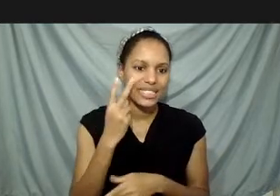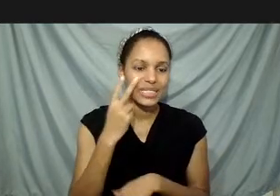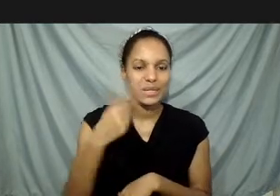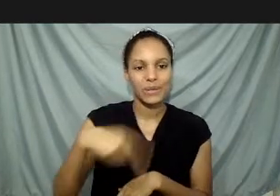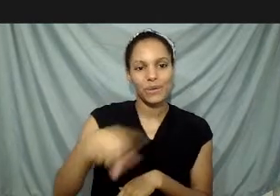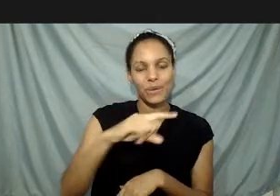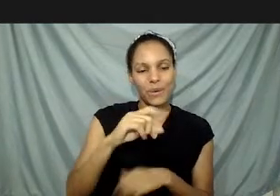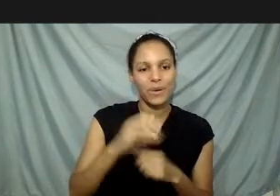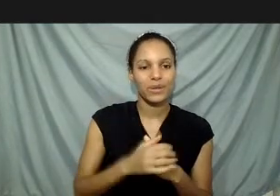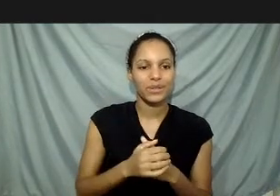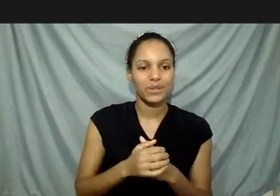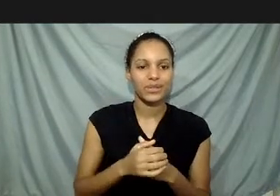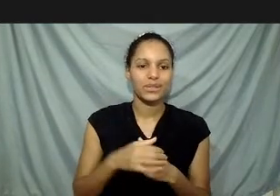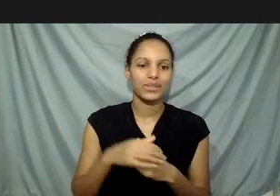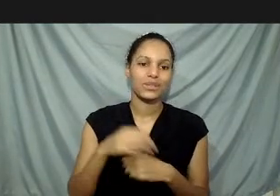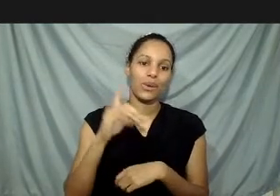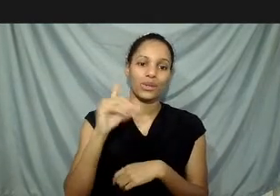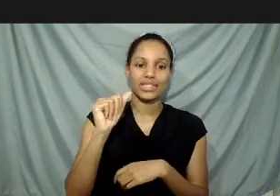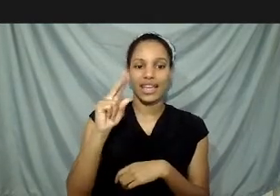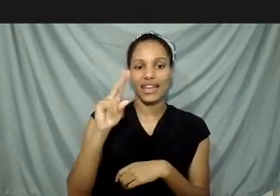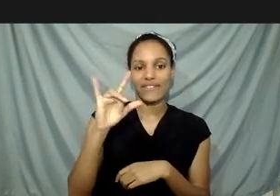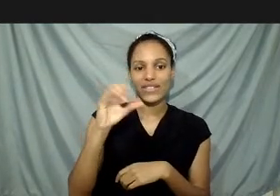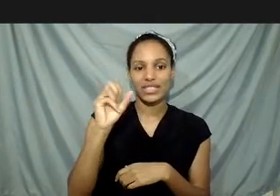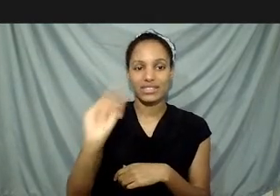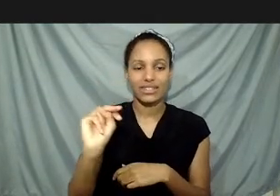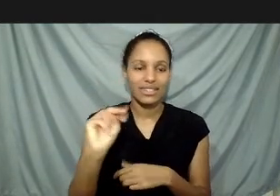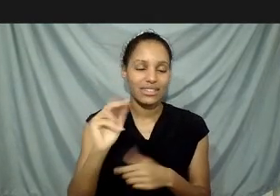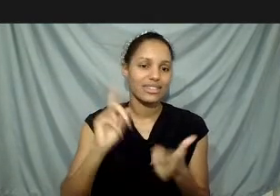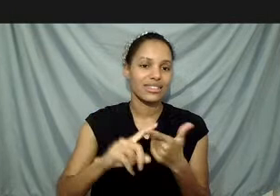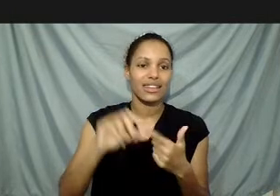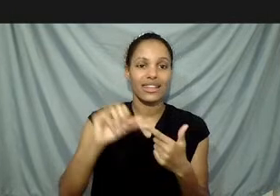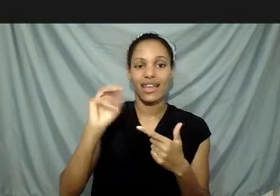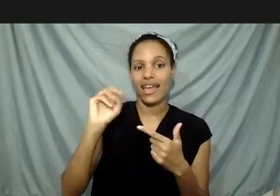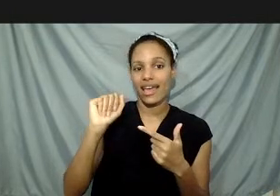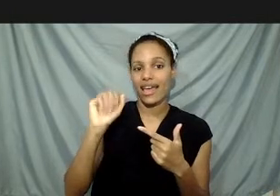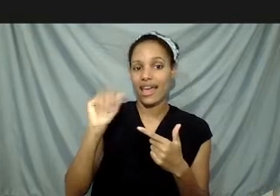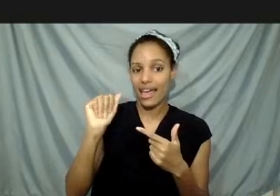So Ann Davison is here. Amy Casello is here.